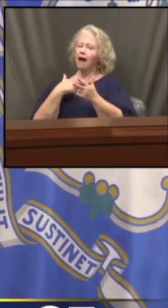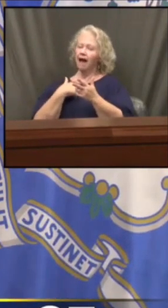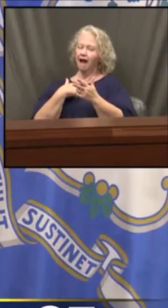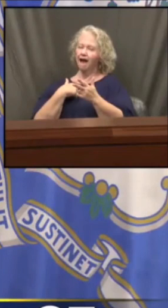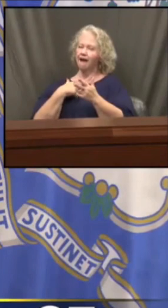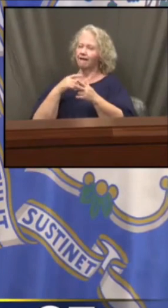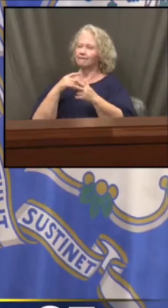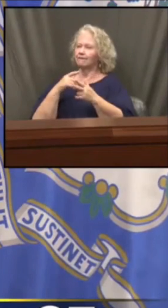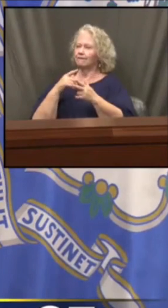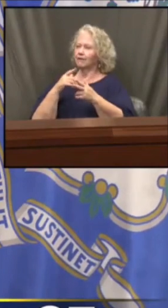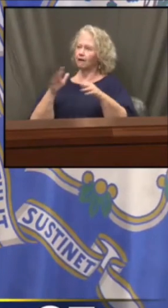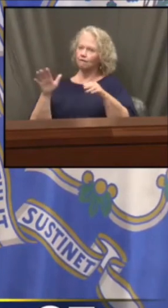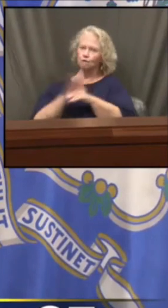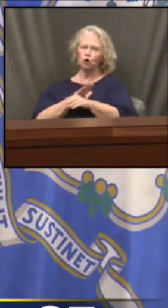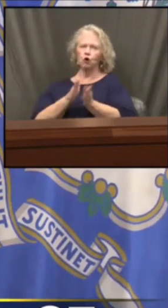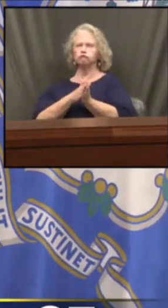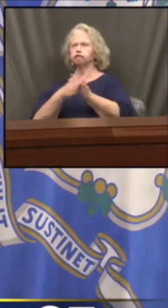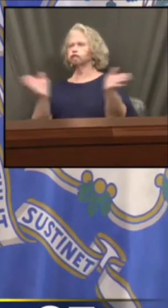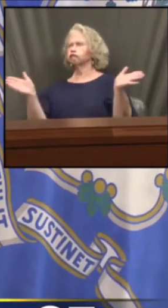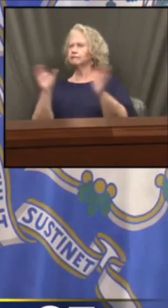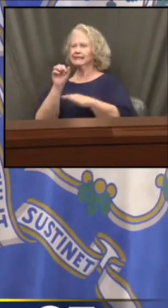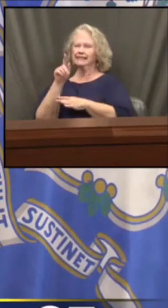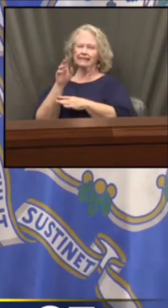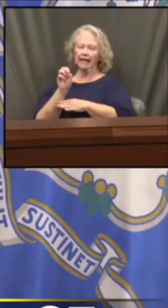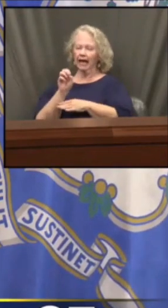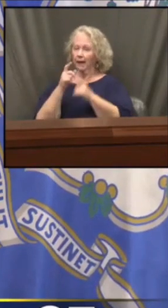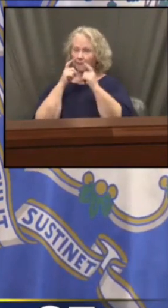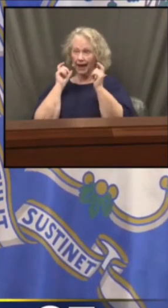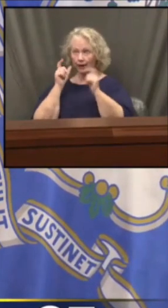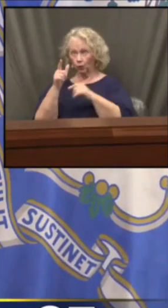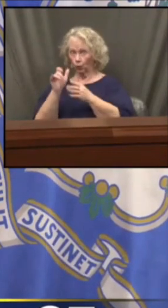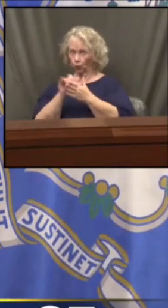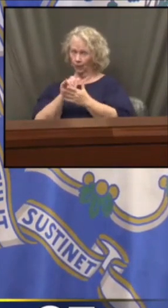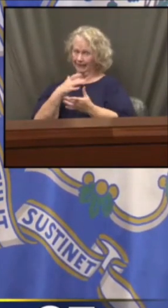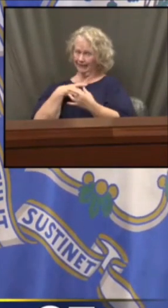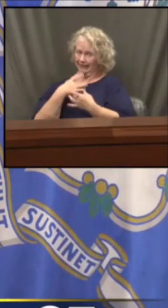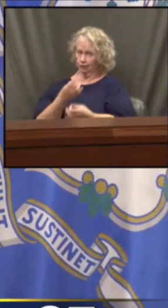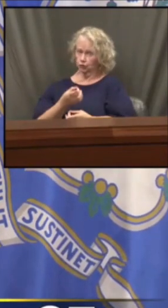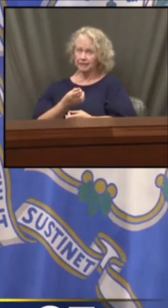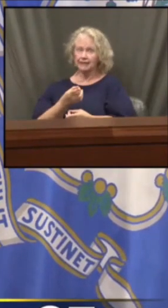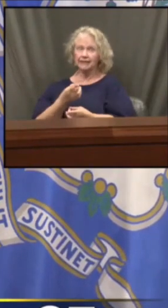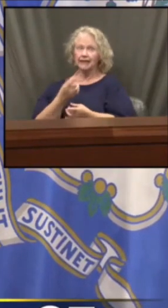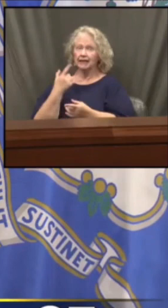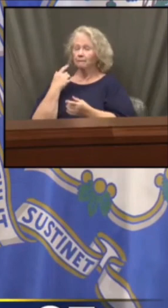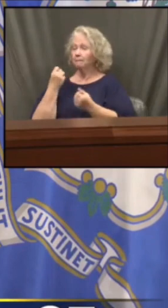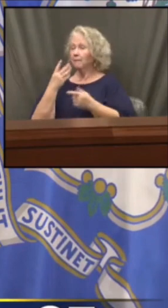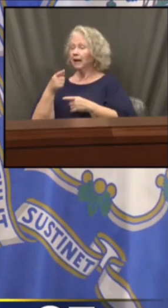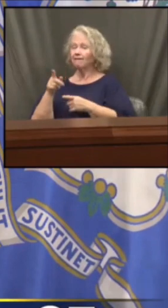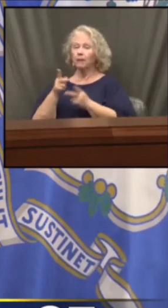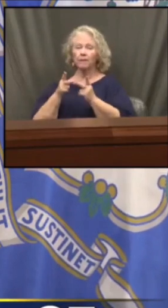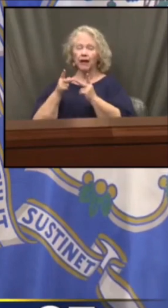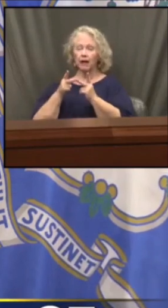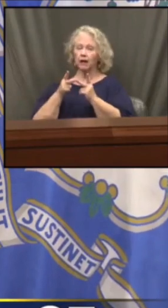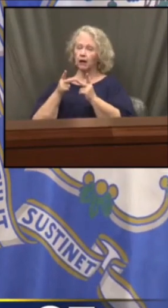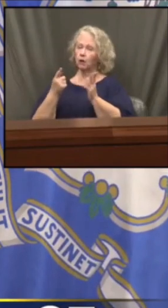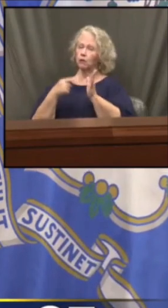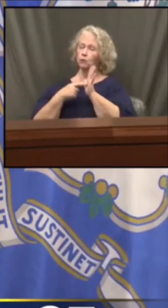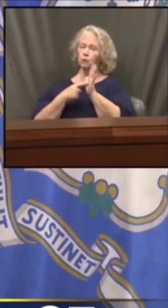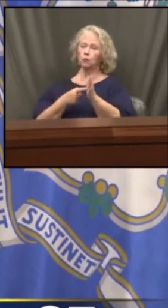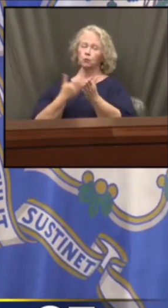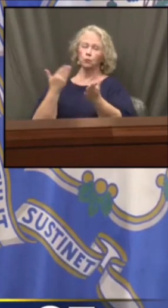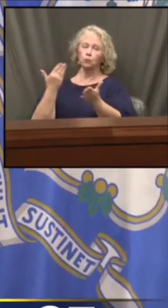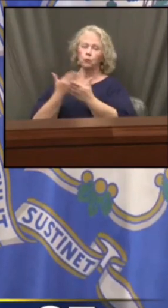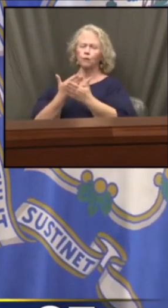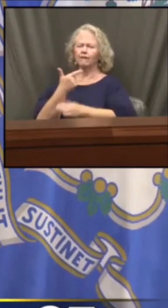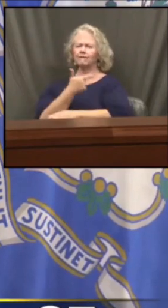mandate on masks at this point. New York, I think, is sort of interesting. They're going to say for many of these venues, you have to show you've been vaccinated.